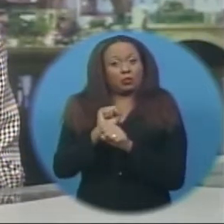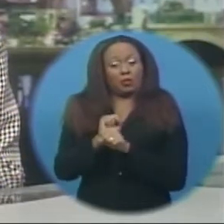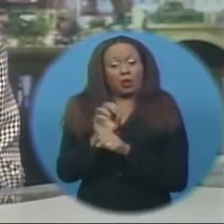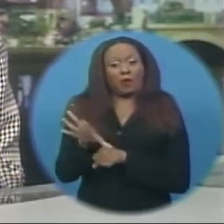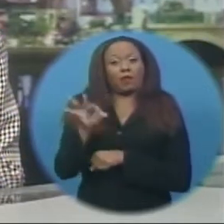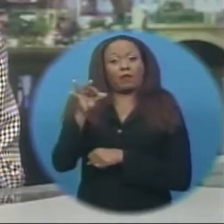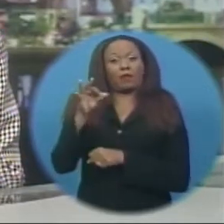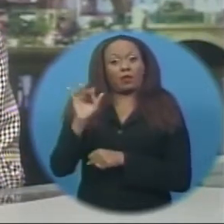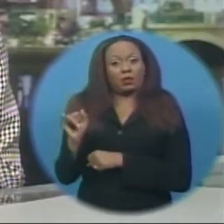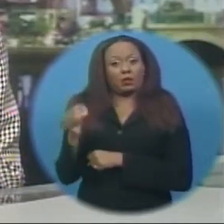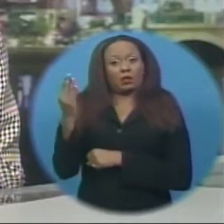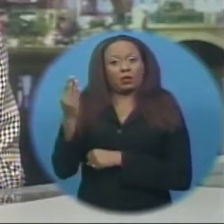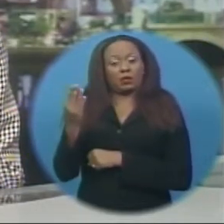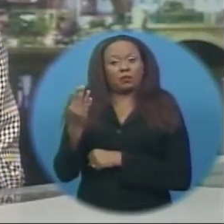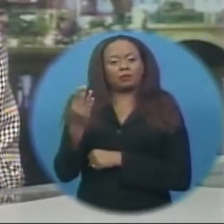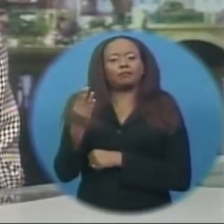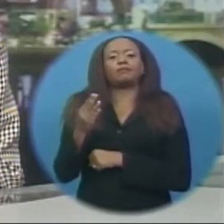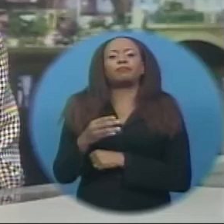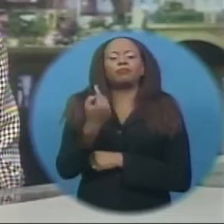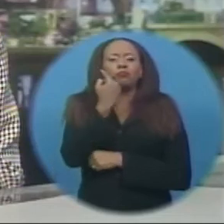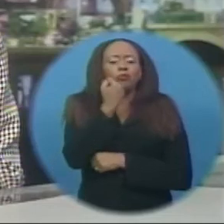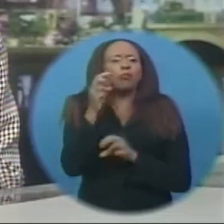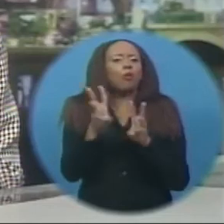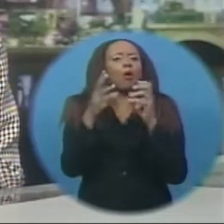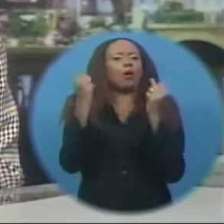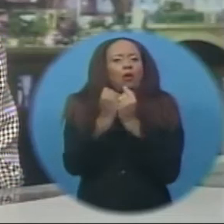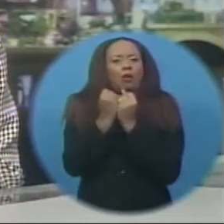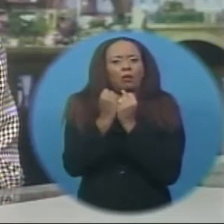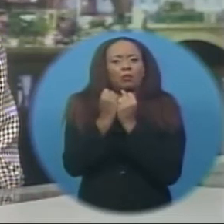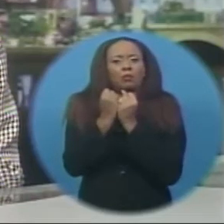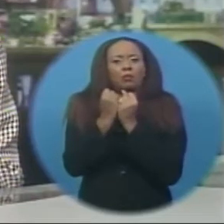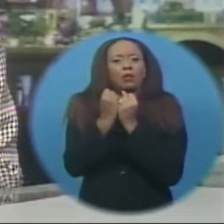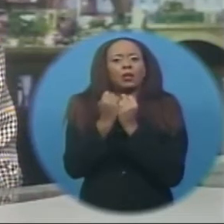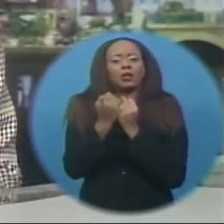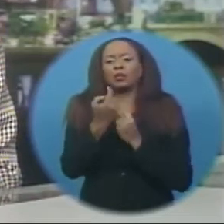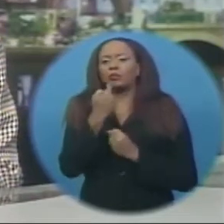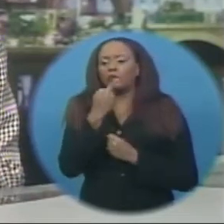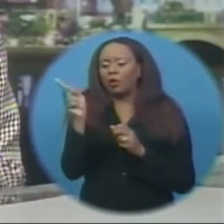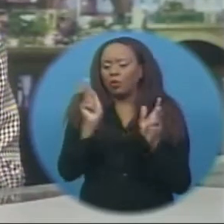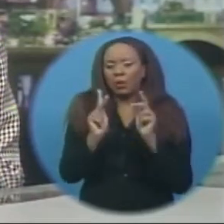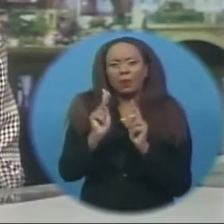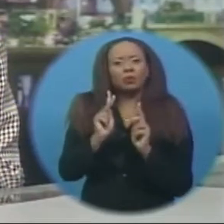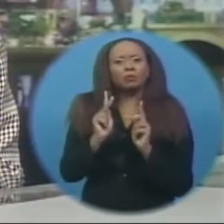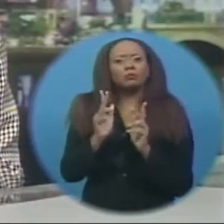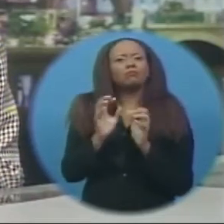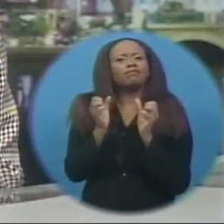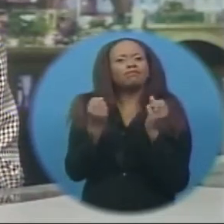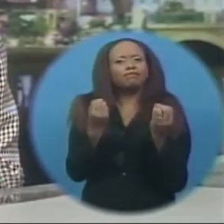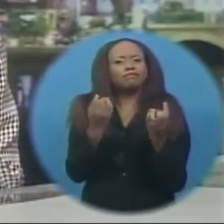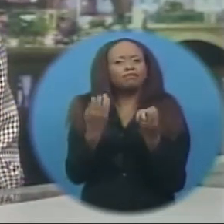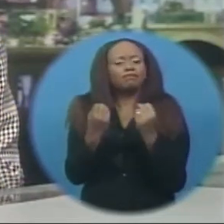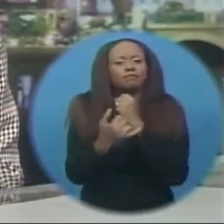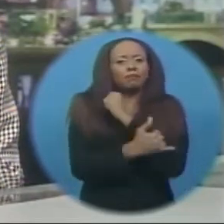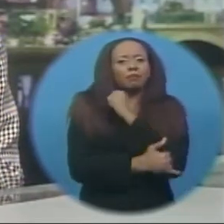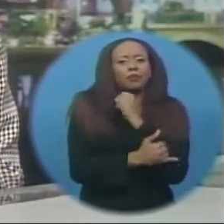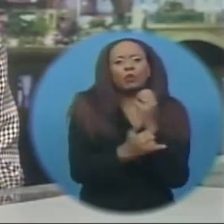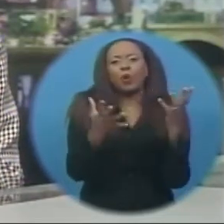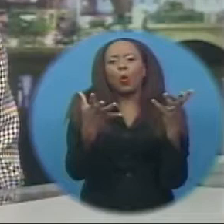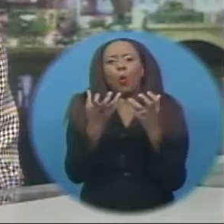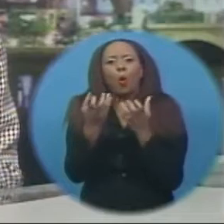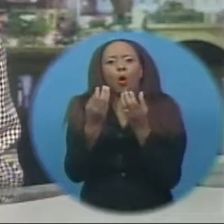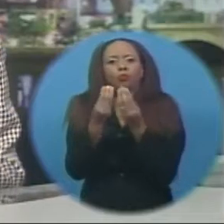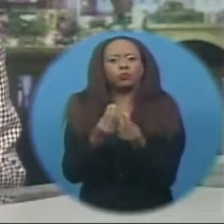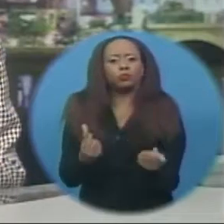made the call during a regional workshop on the Carry Secure project. He told participants many countries' efforts at addressing the issue are